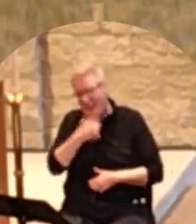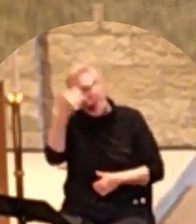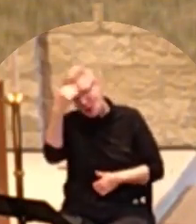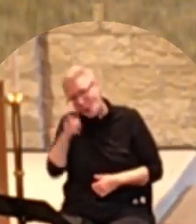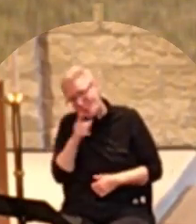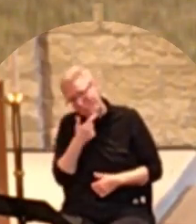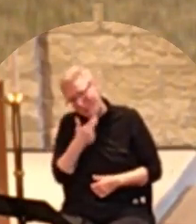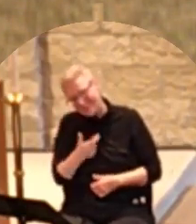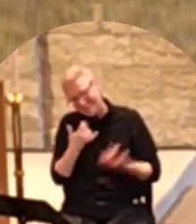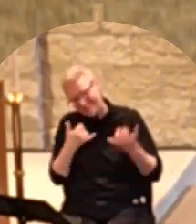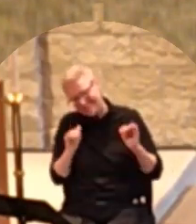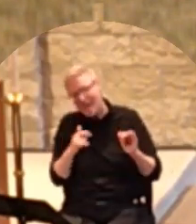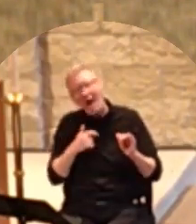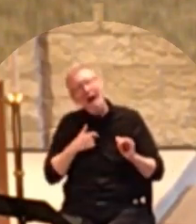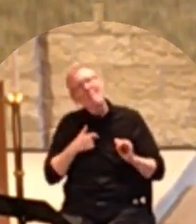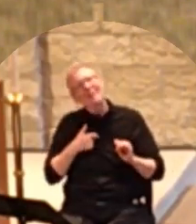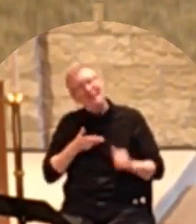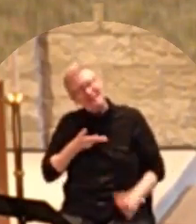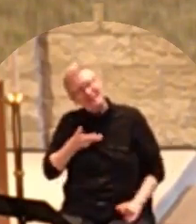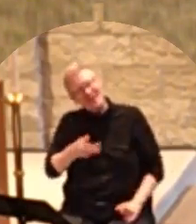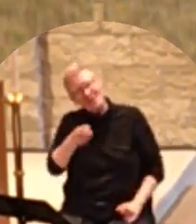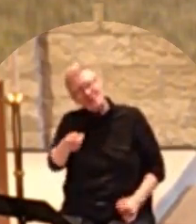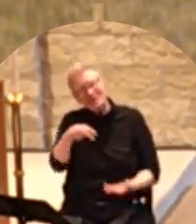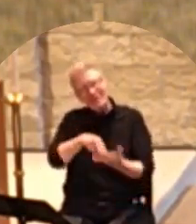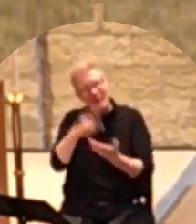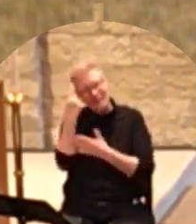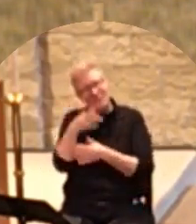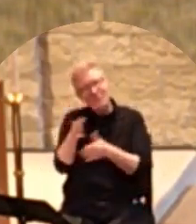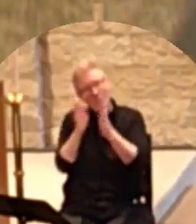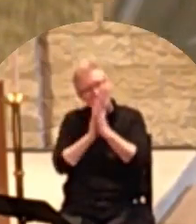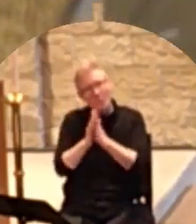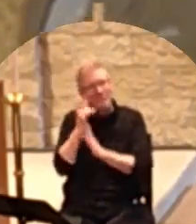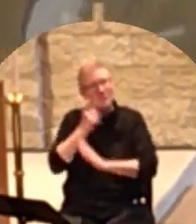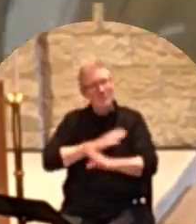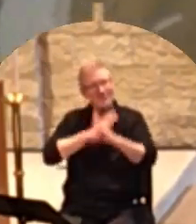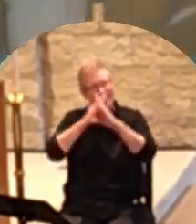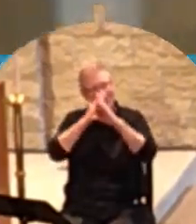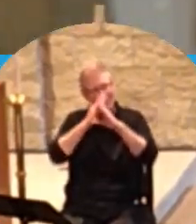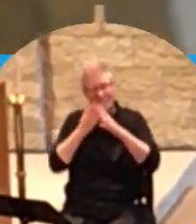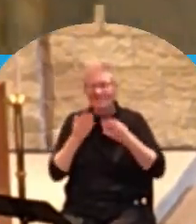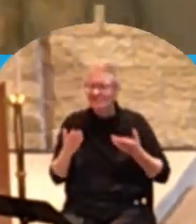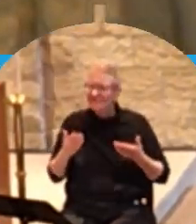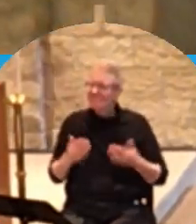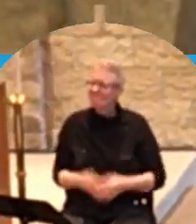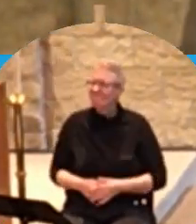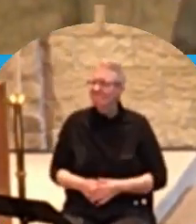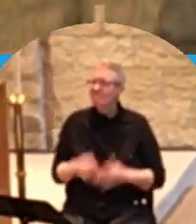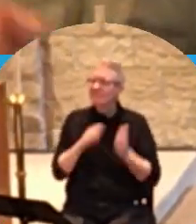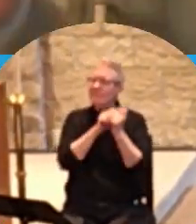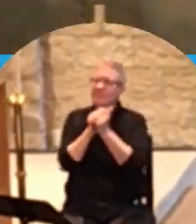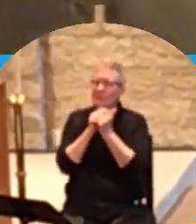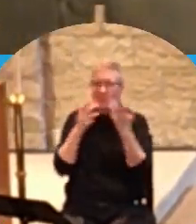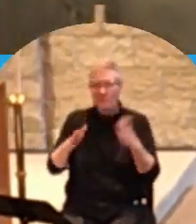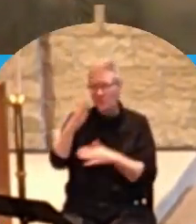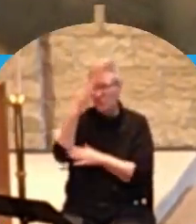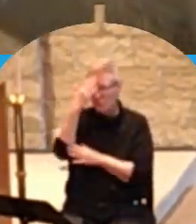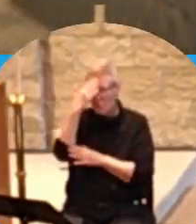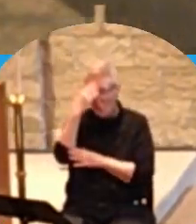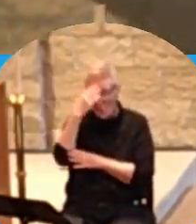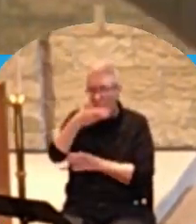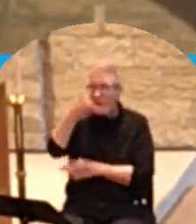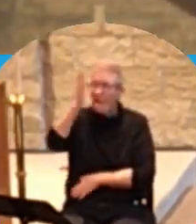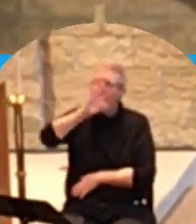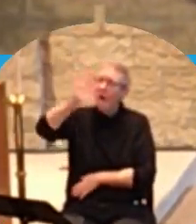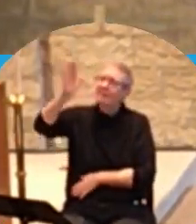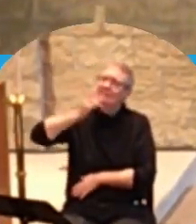you're able to stand for our prayer for protection. So let us know together our prayer for protection. So together we know that the light of